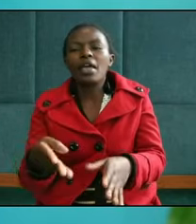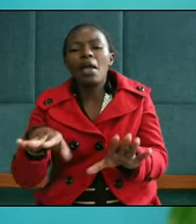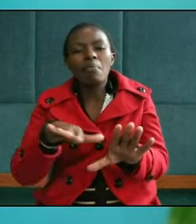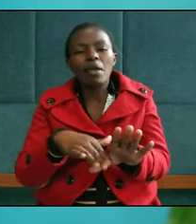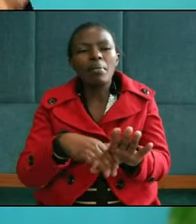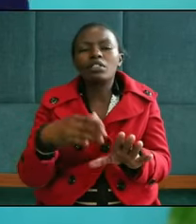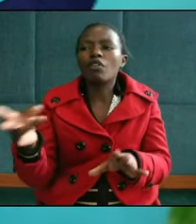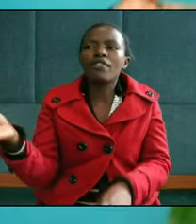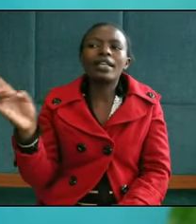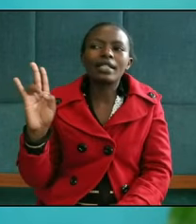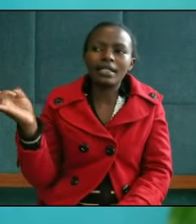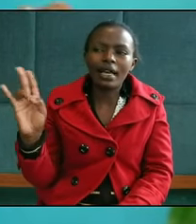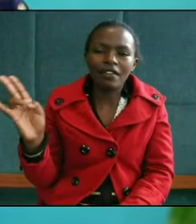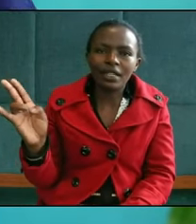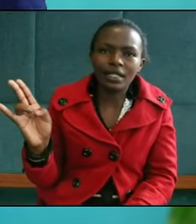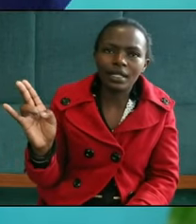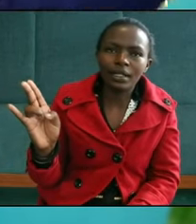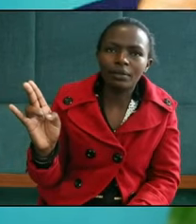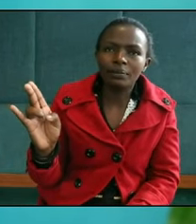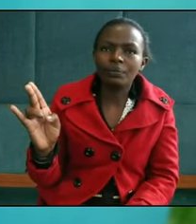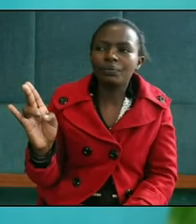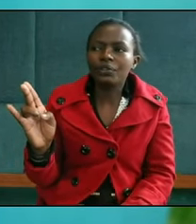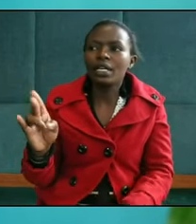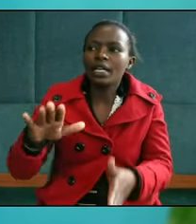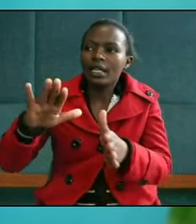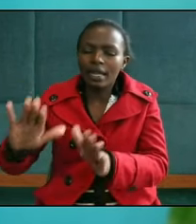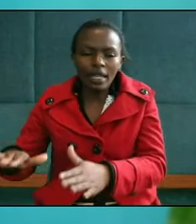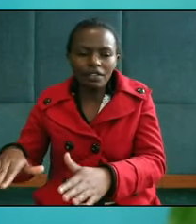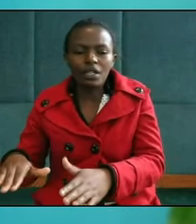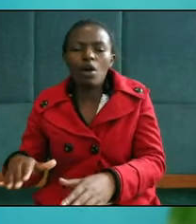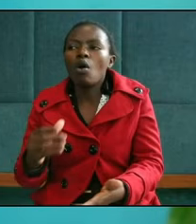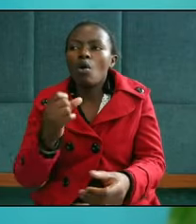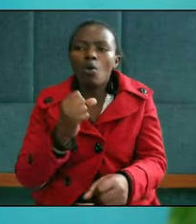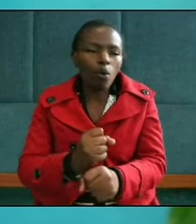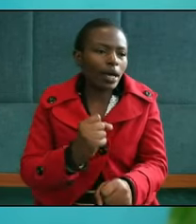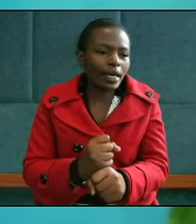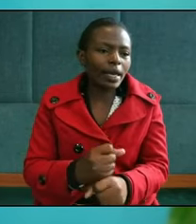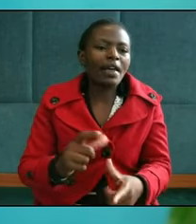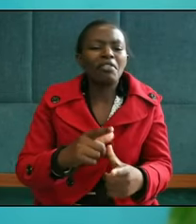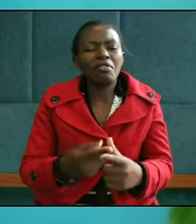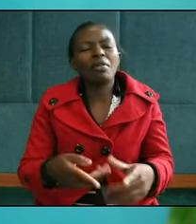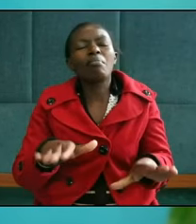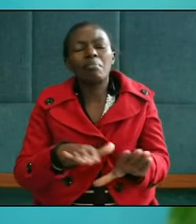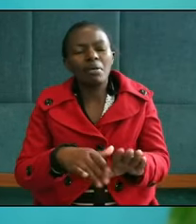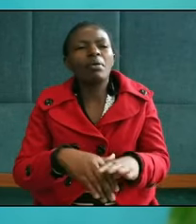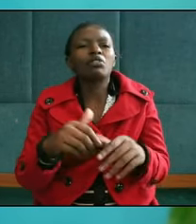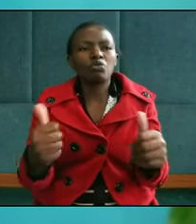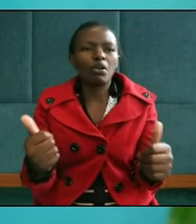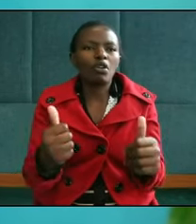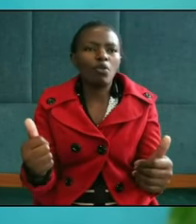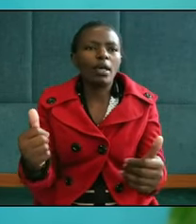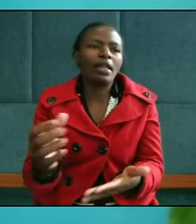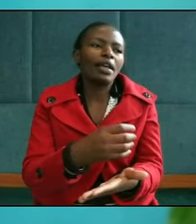Adventist Church. They are old, they left working long time ago, but they are very active members in their old church.